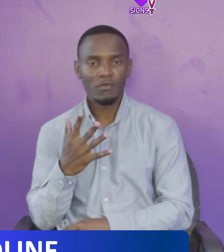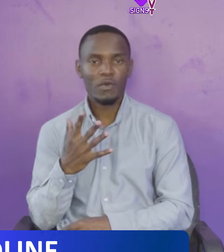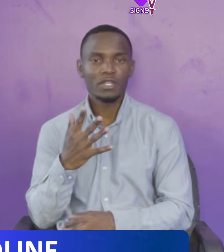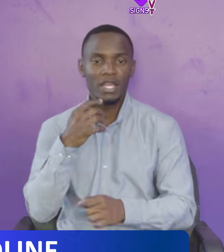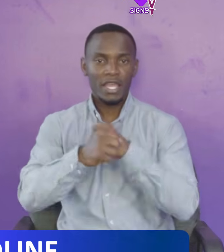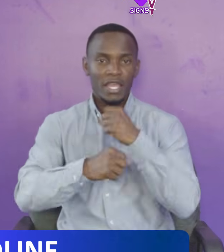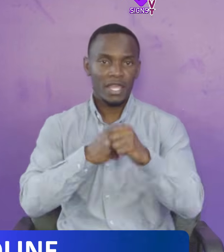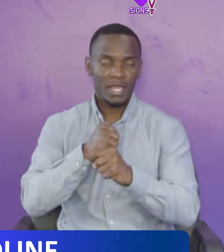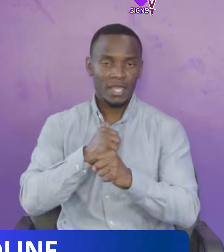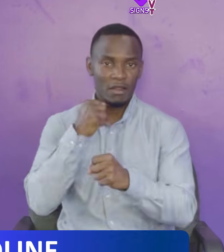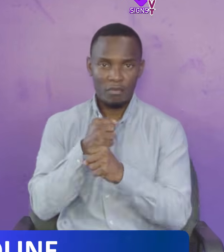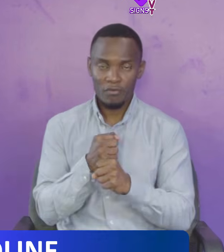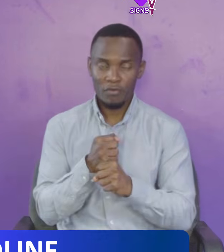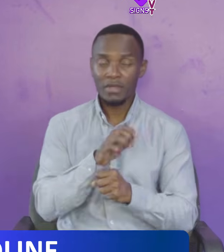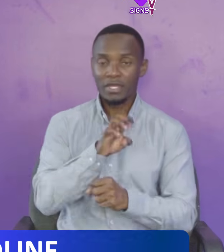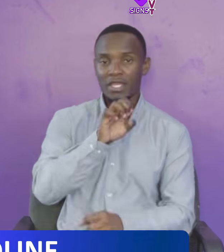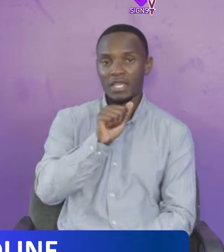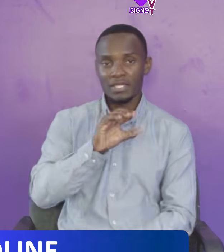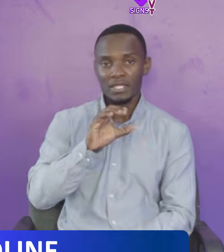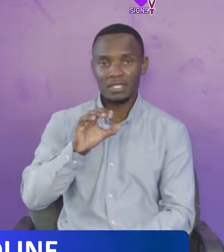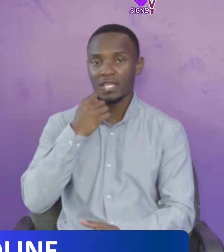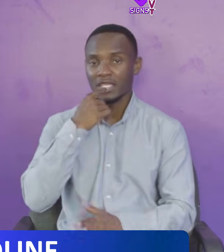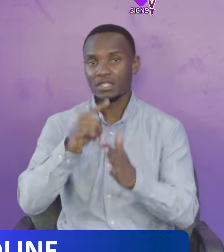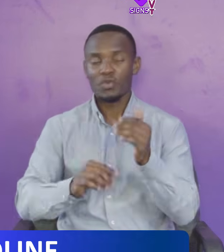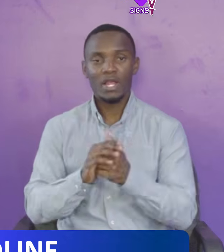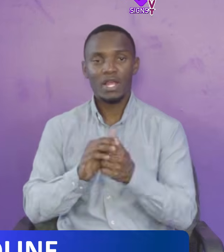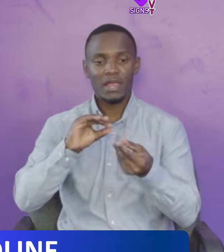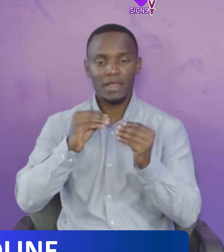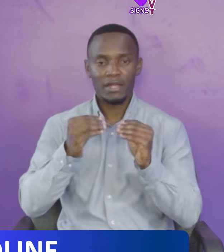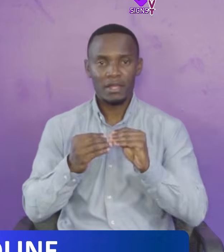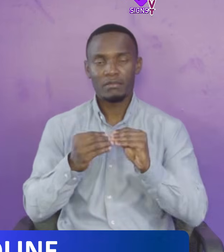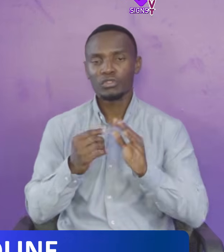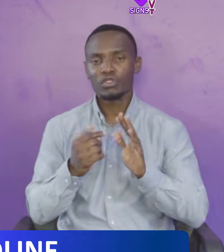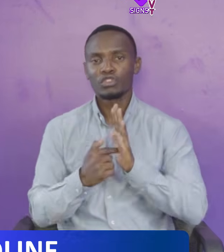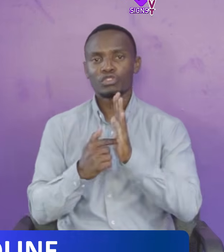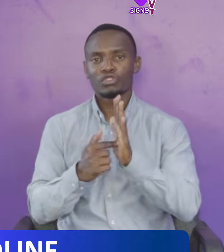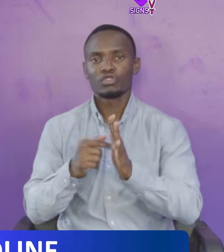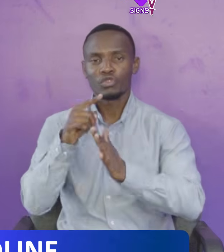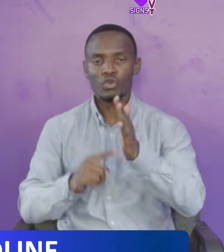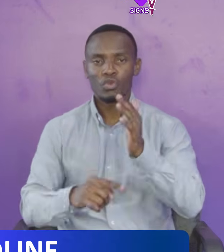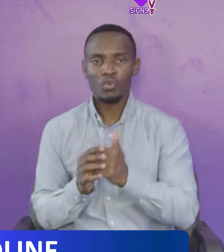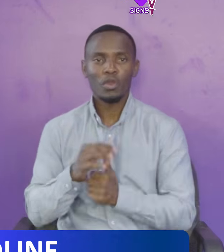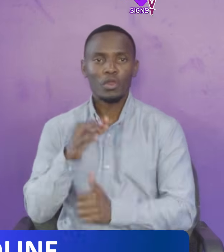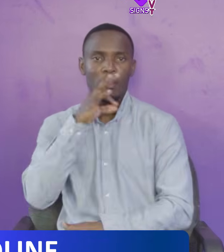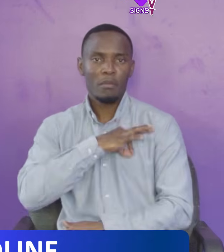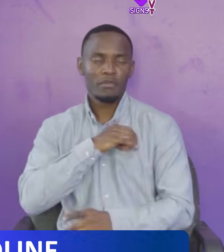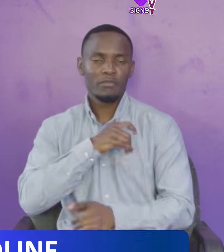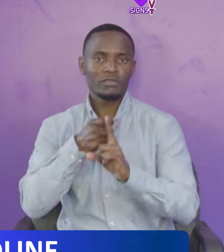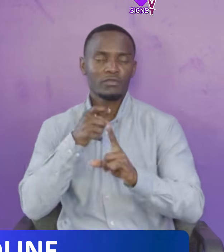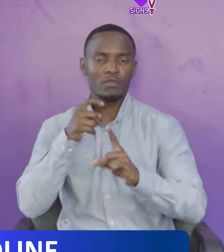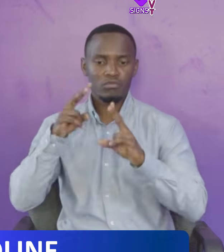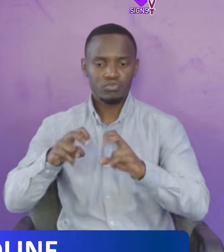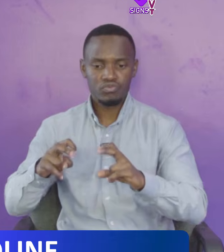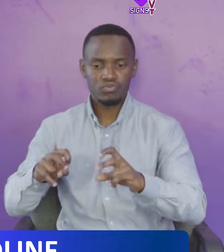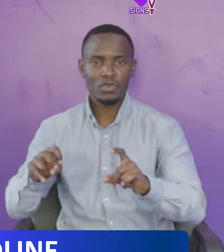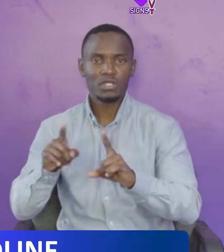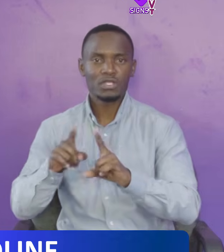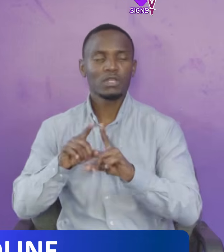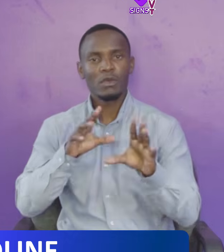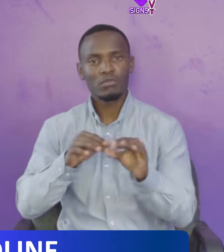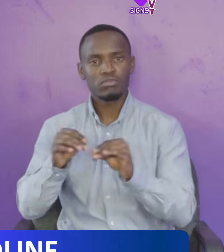Monday, EACC said the figures underline growing gains in investigations, prosecutions, prevention measures, and